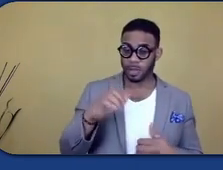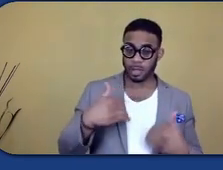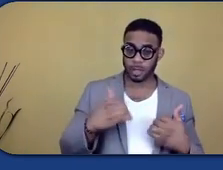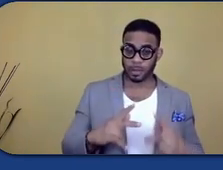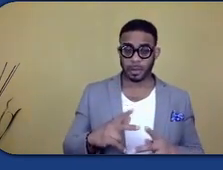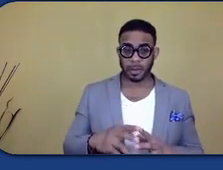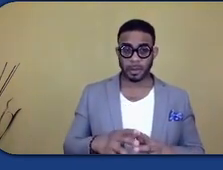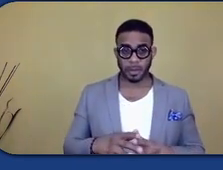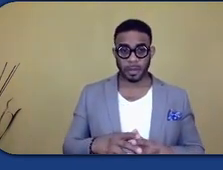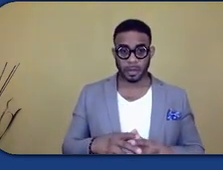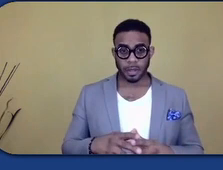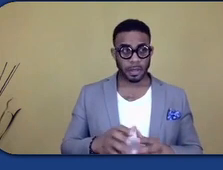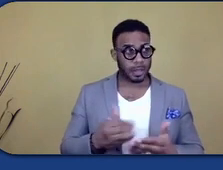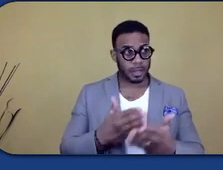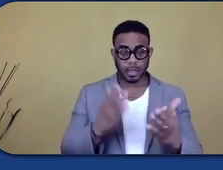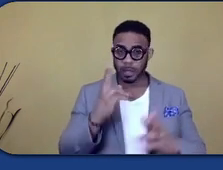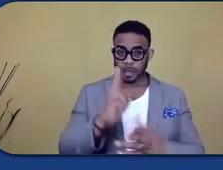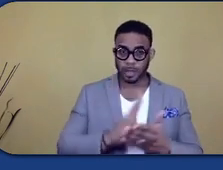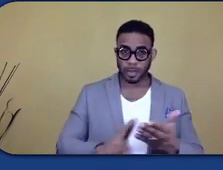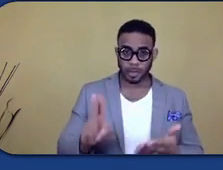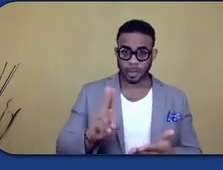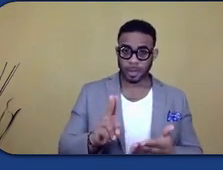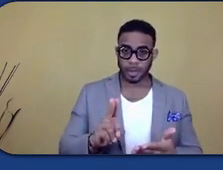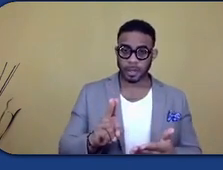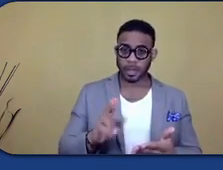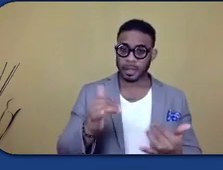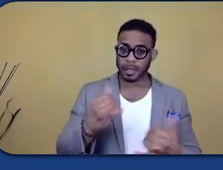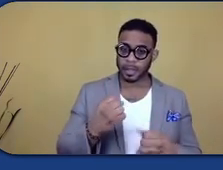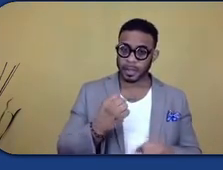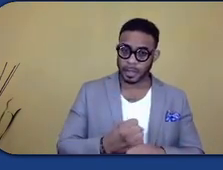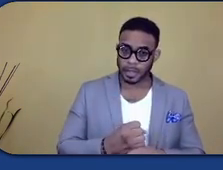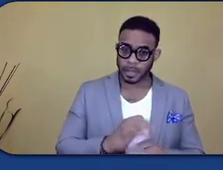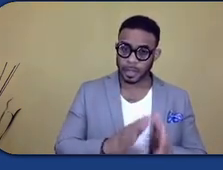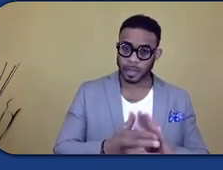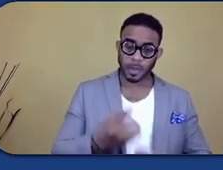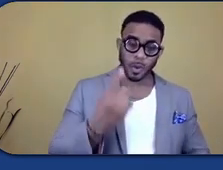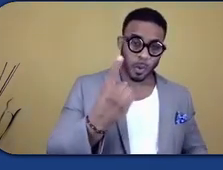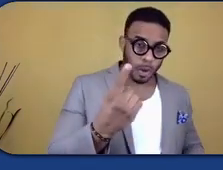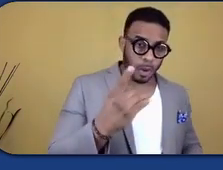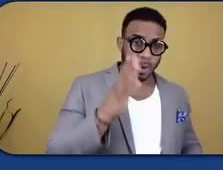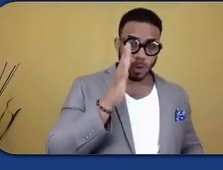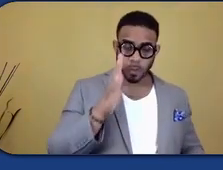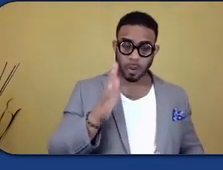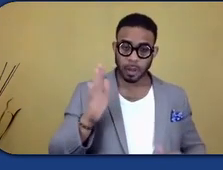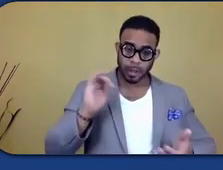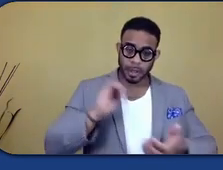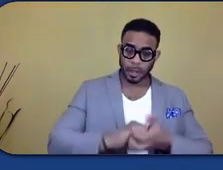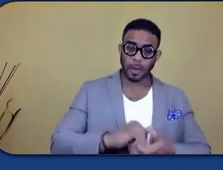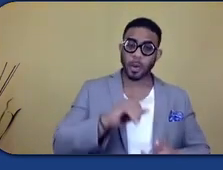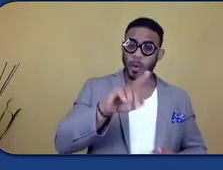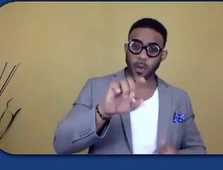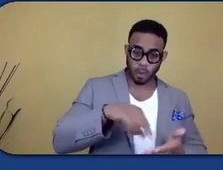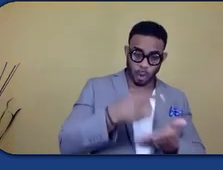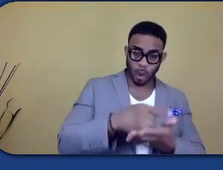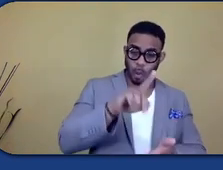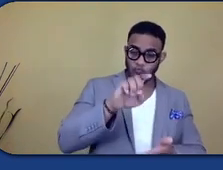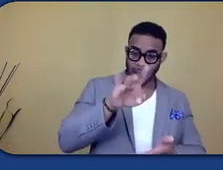about 300 young people who are now in the university. And this year, 2021, we are going to